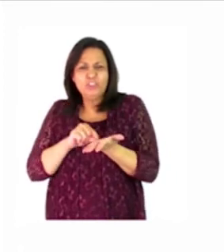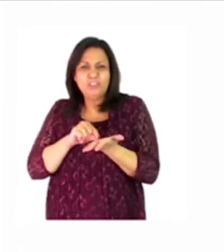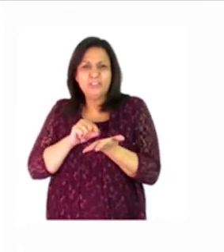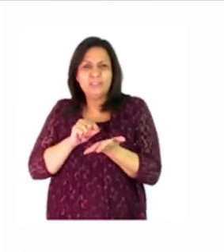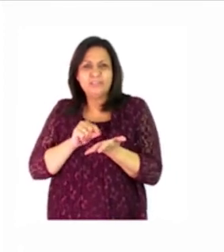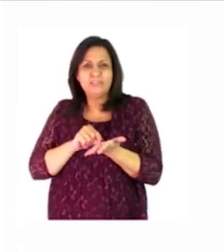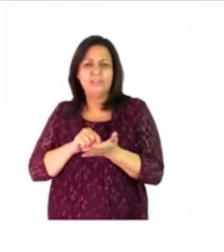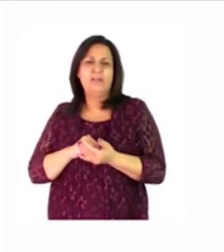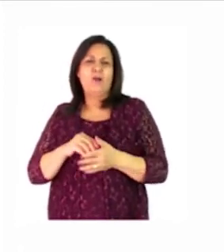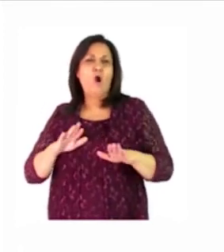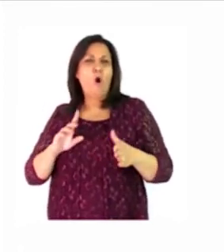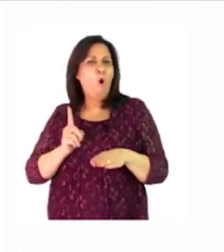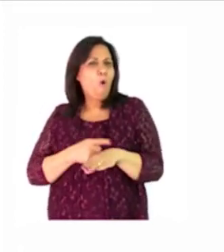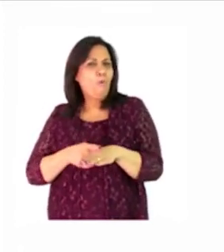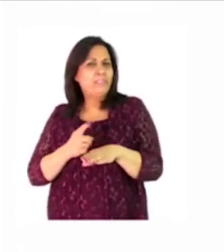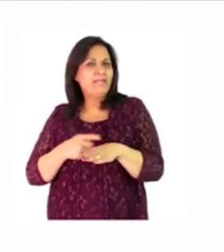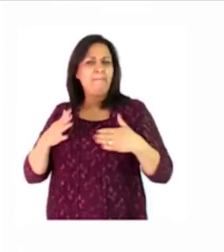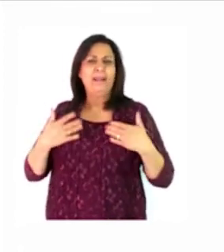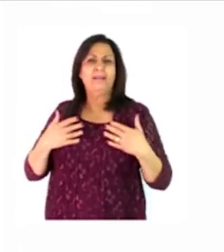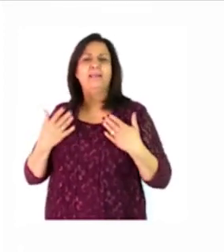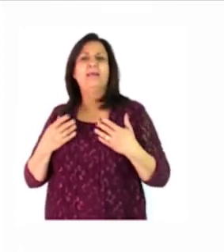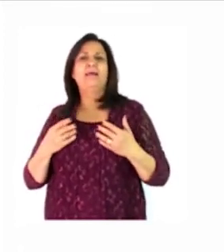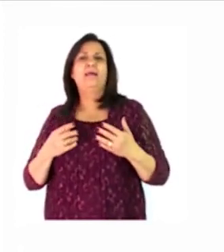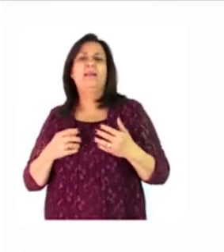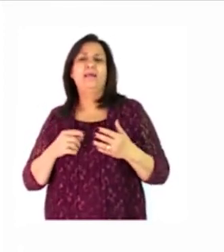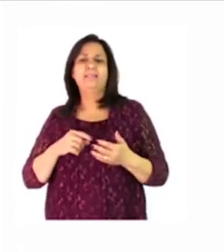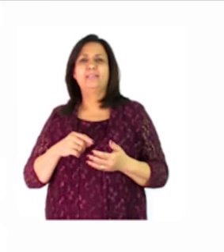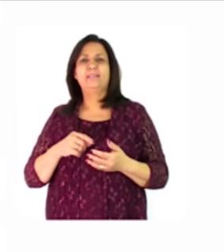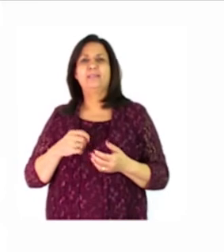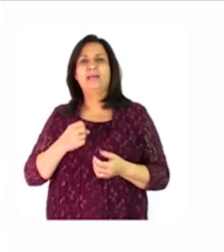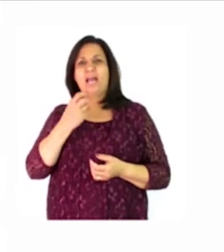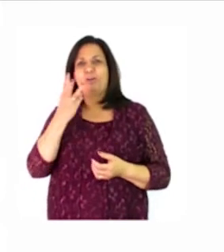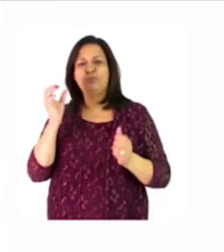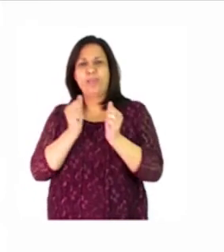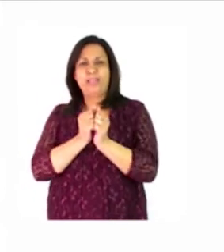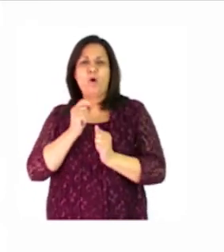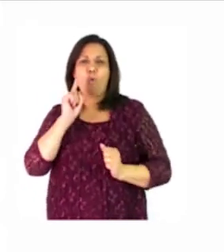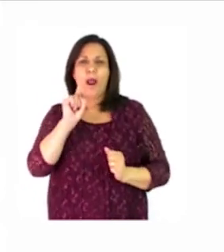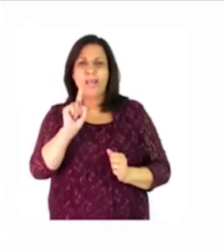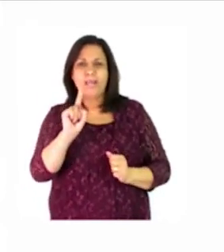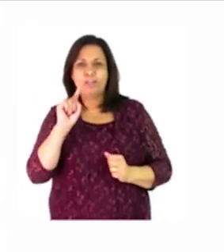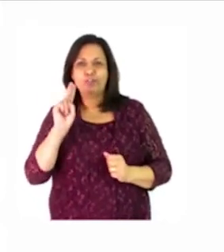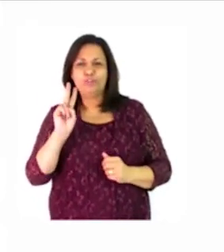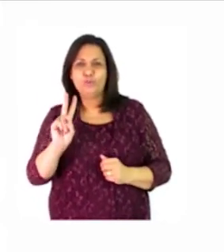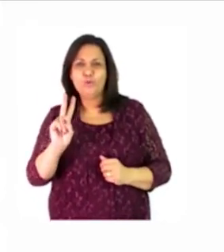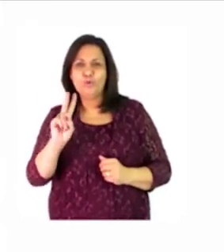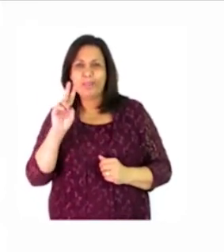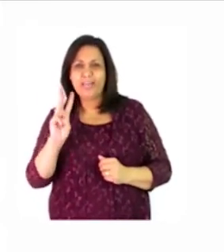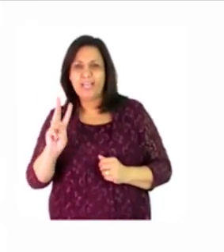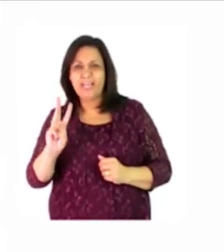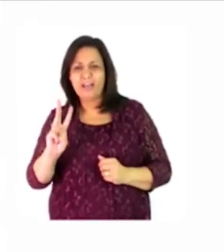with Bingo. Let's count together. 1, 2,